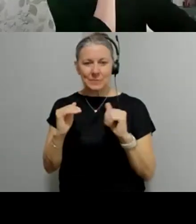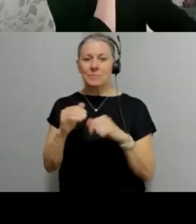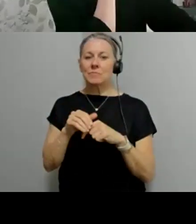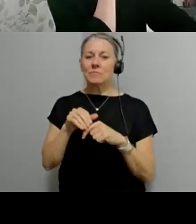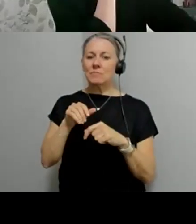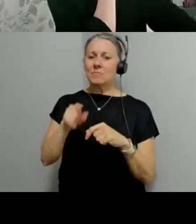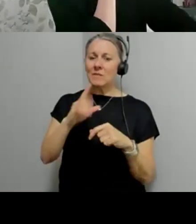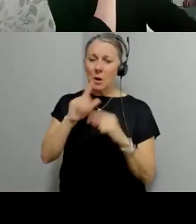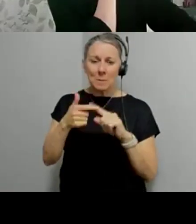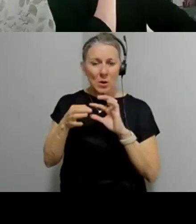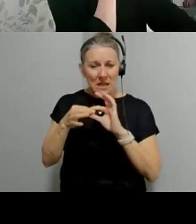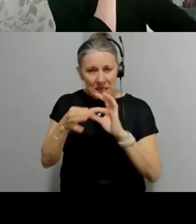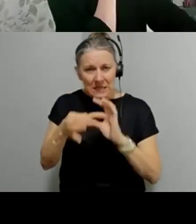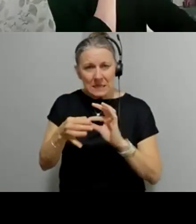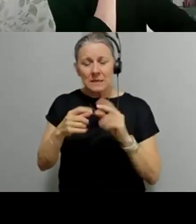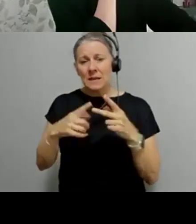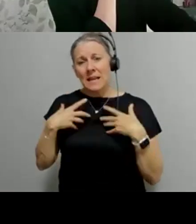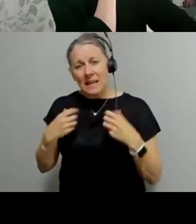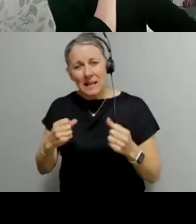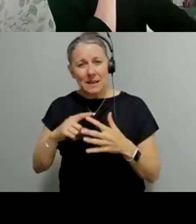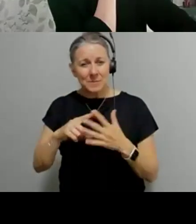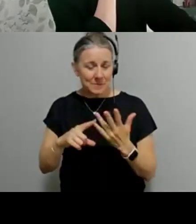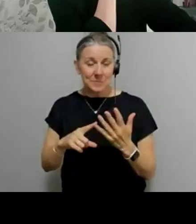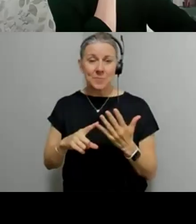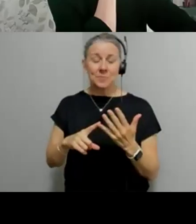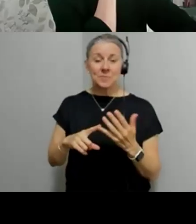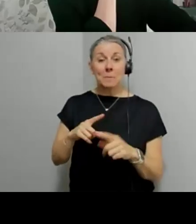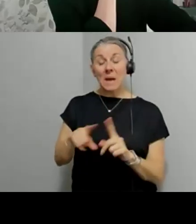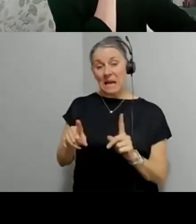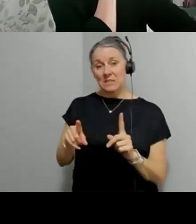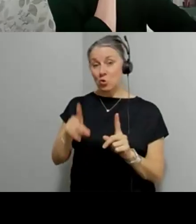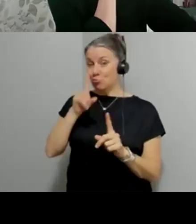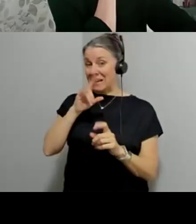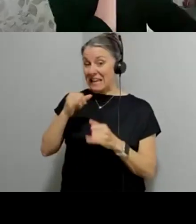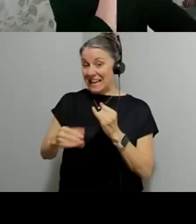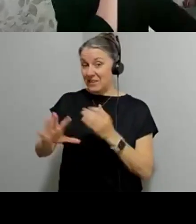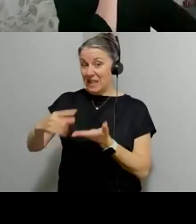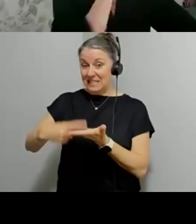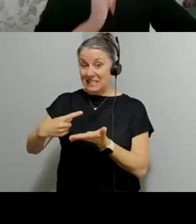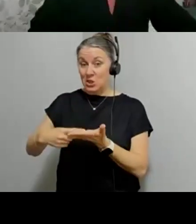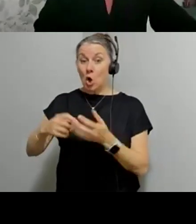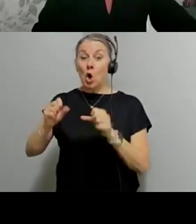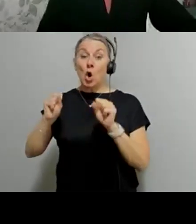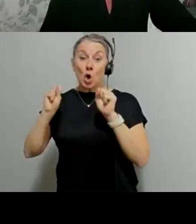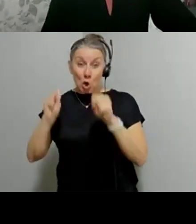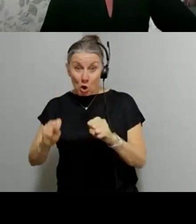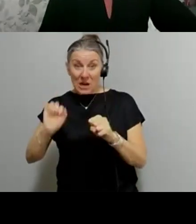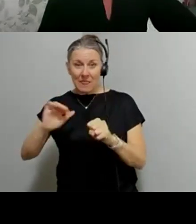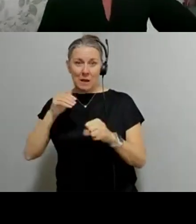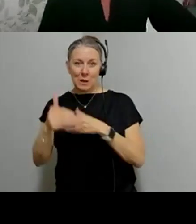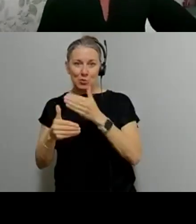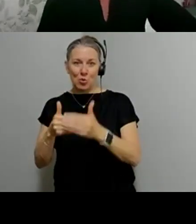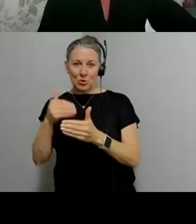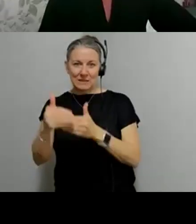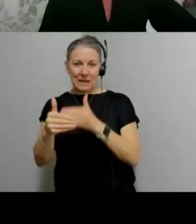is, could a restorative justice process be one of the